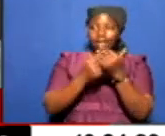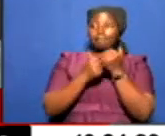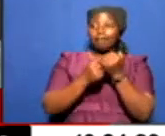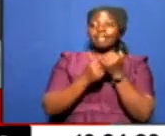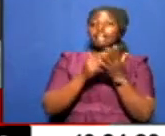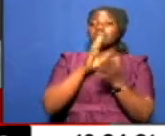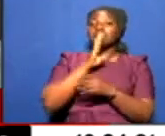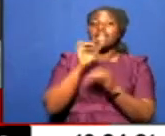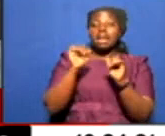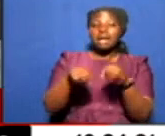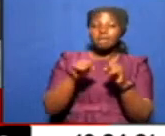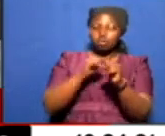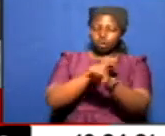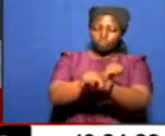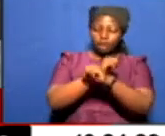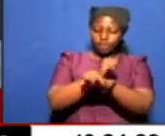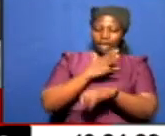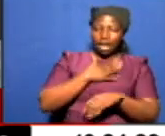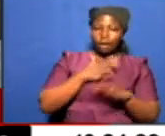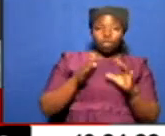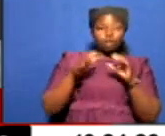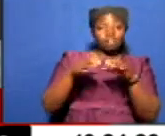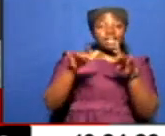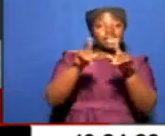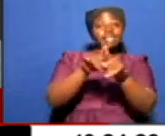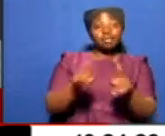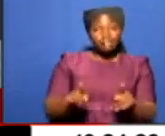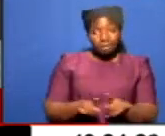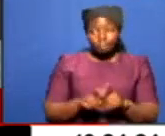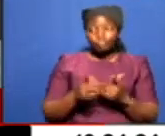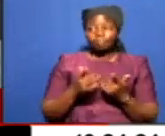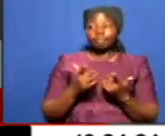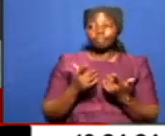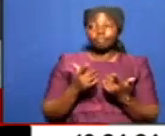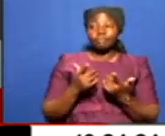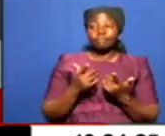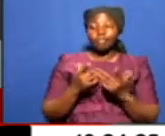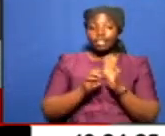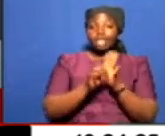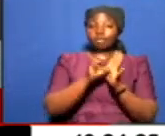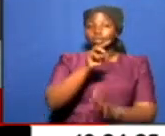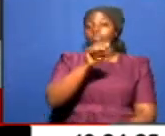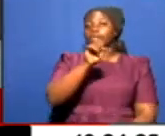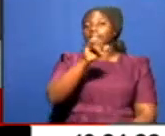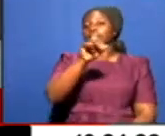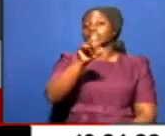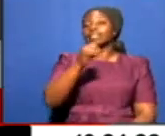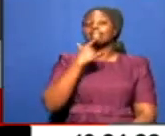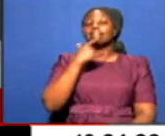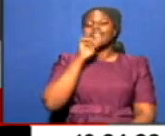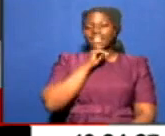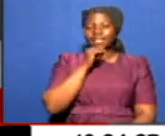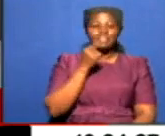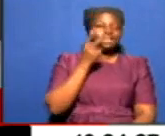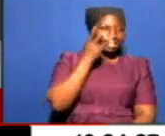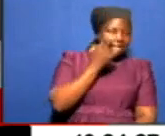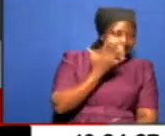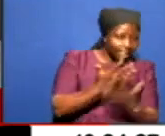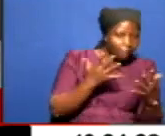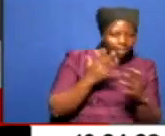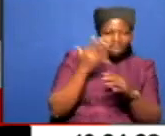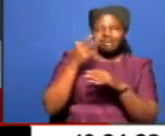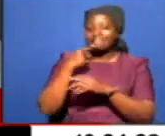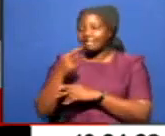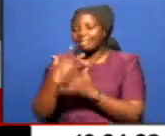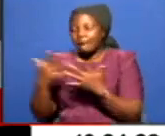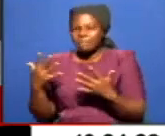to safeguard our communities and yeah. therefore, you know, like Mr. Masisi said, see something, say something. Mm-hmm. And so we've been working with the center on